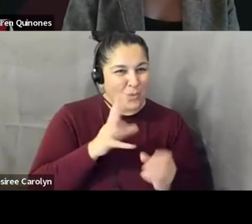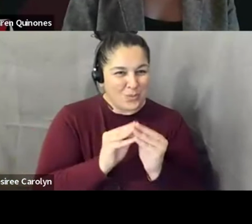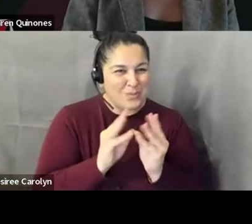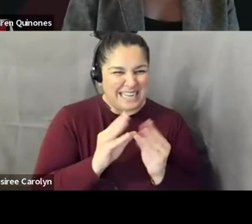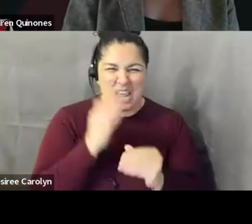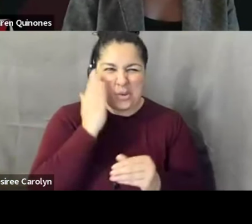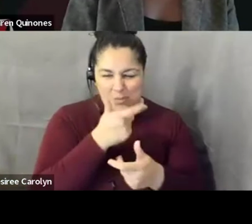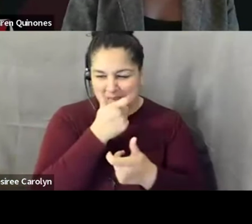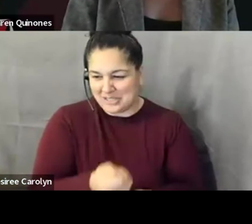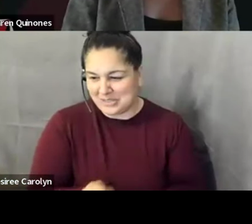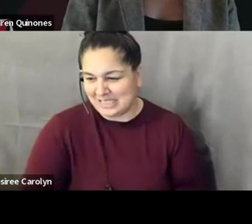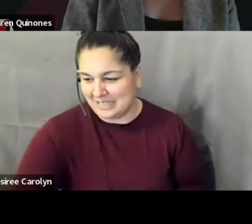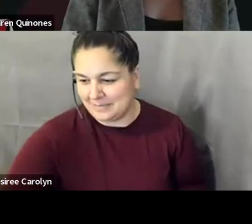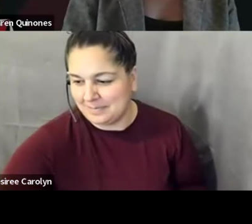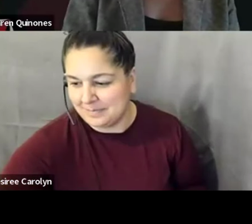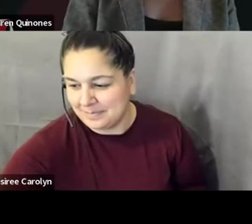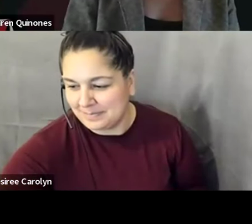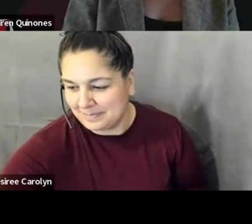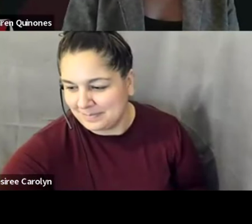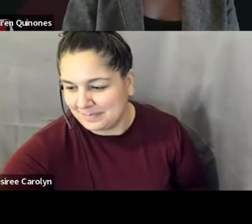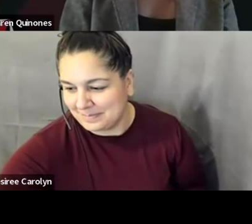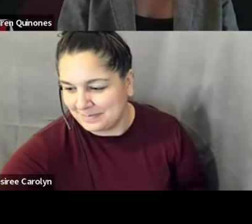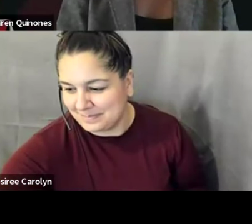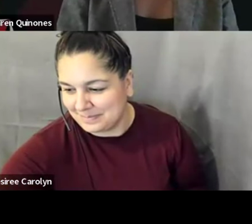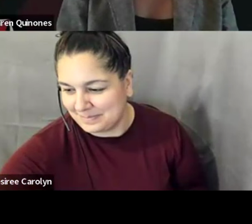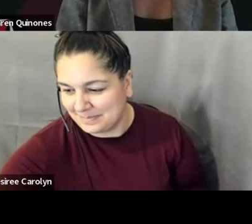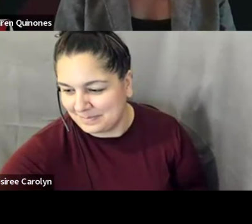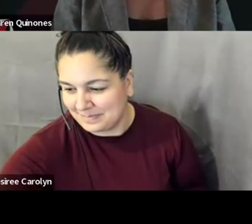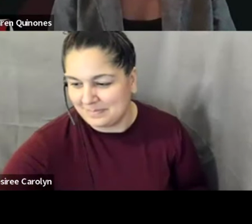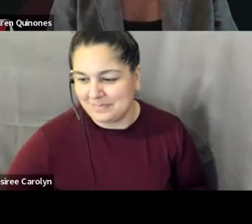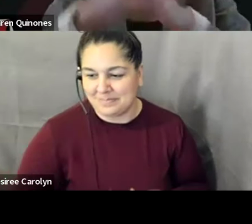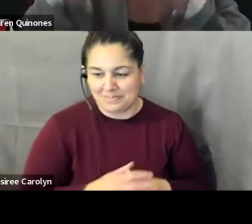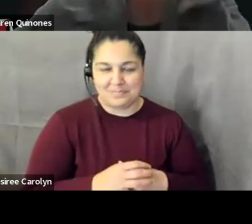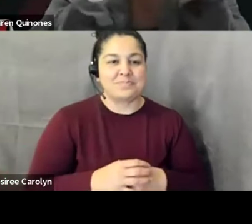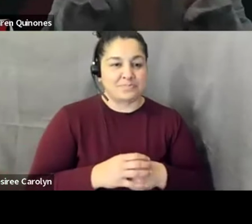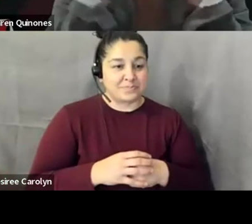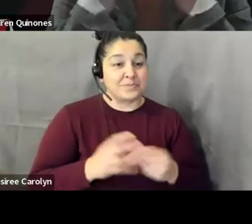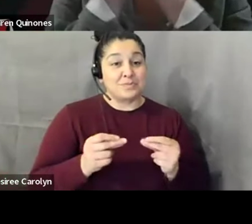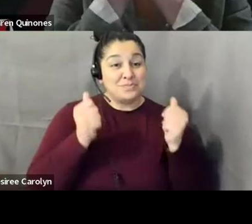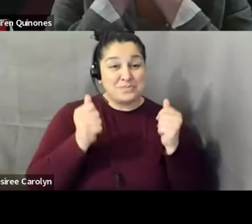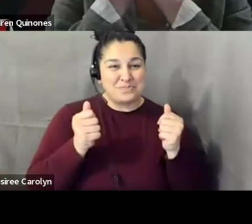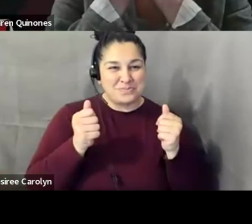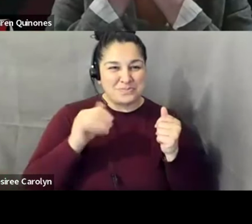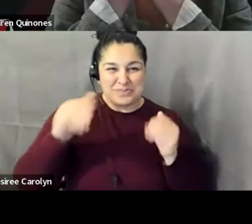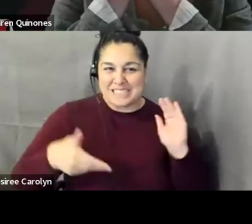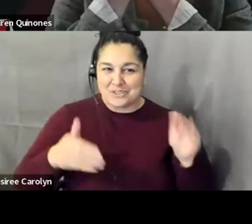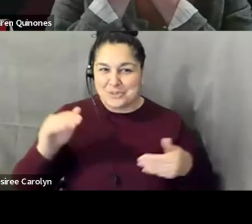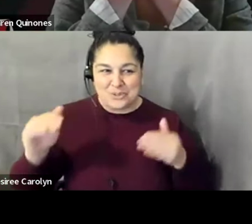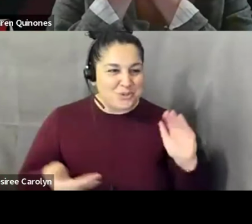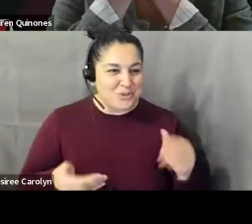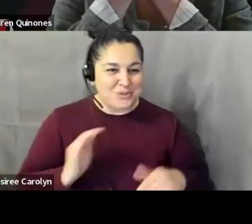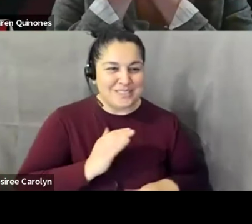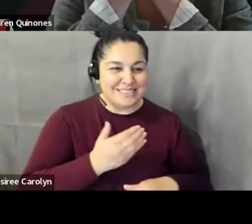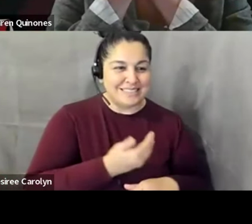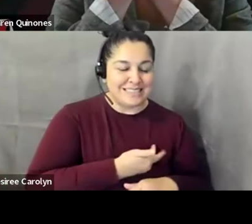Okay, enough for that. Let me just very quickly introduce our featured speakers, for the